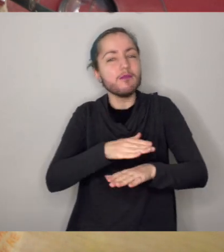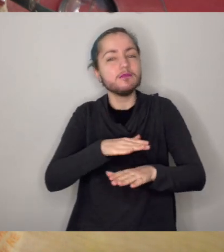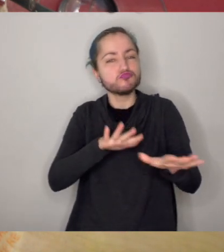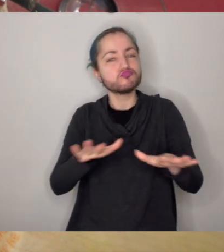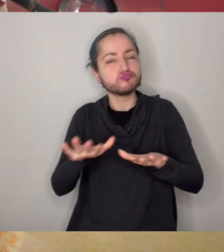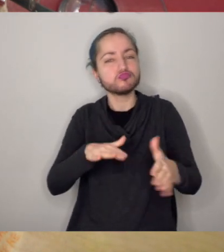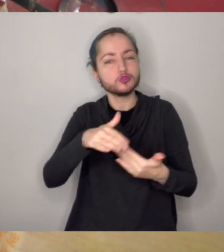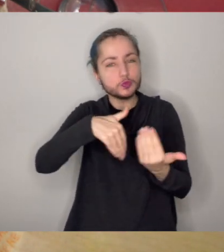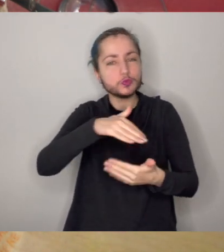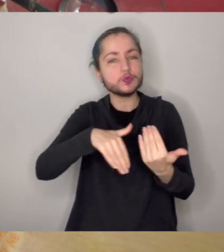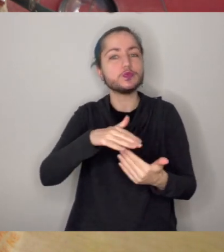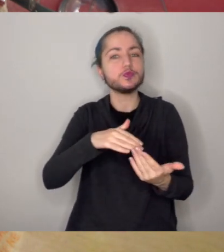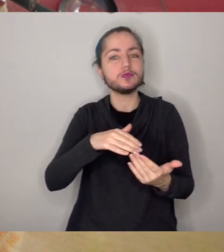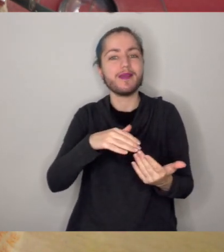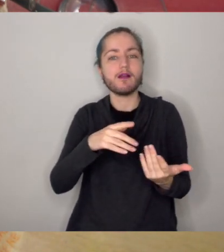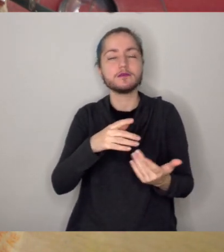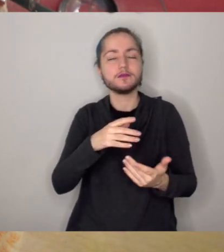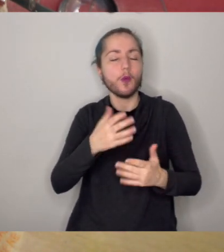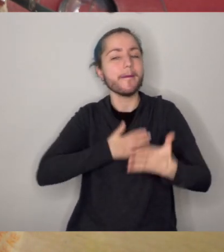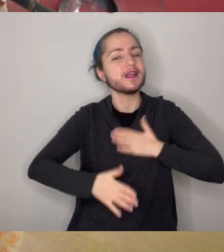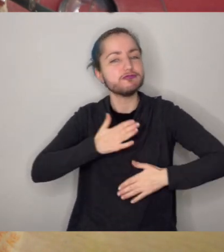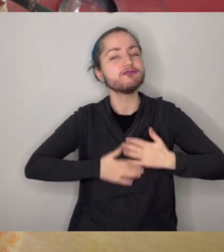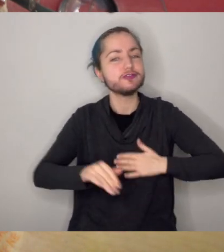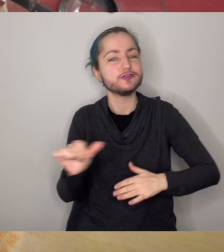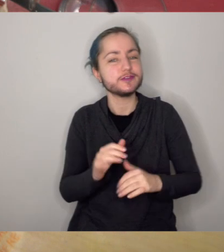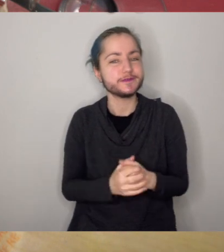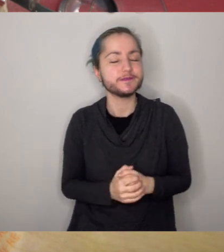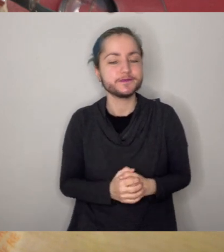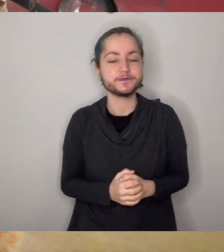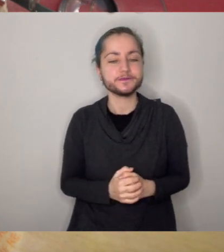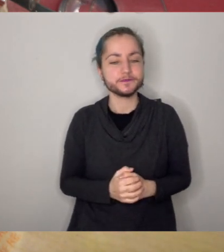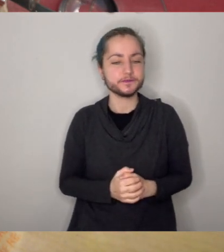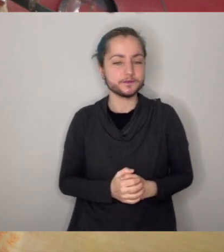This part takes a little bit of time, so be patient with it.